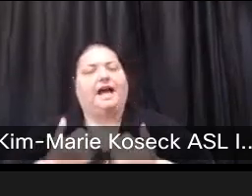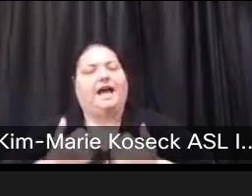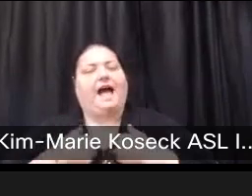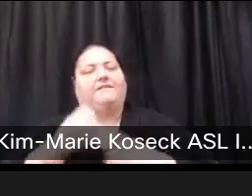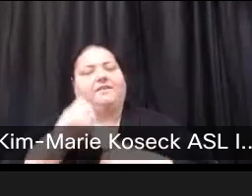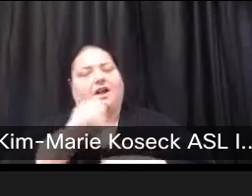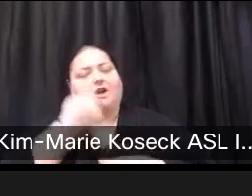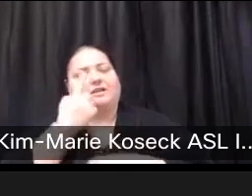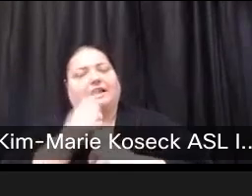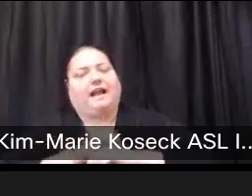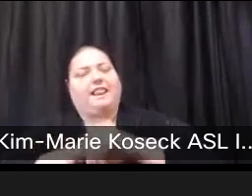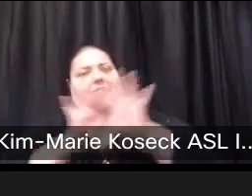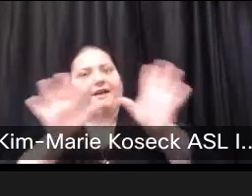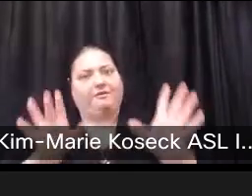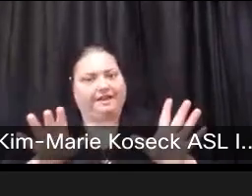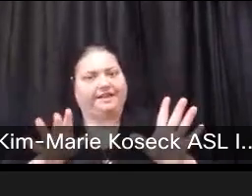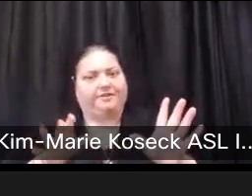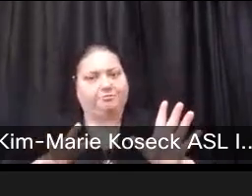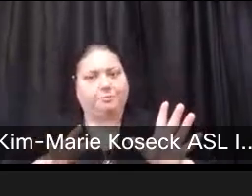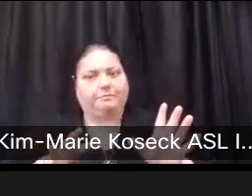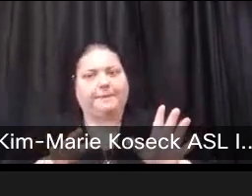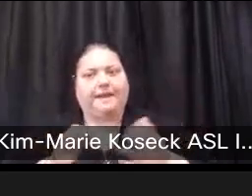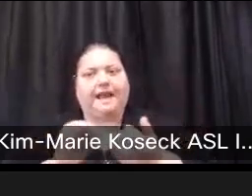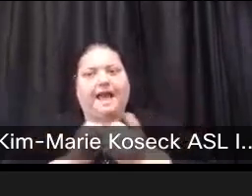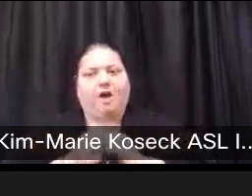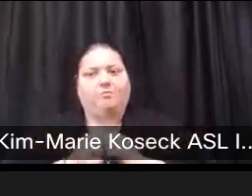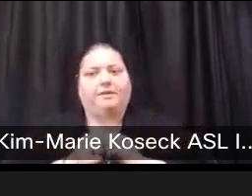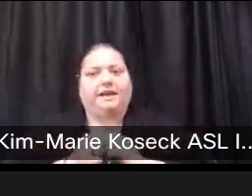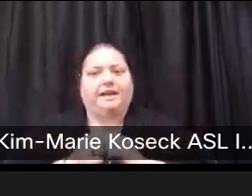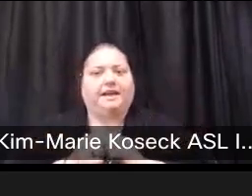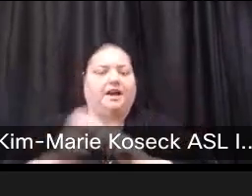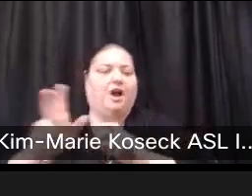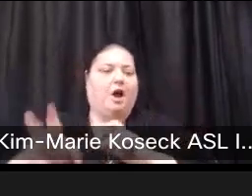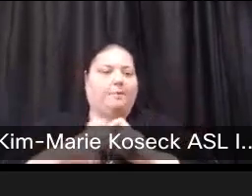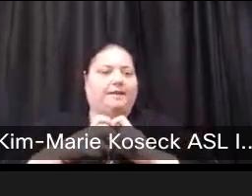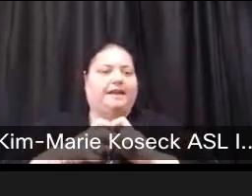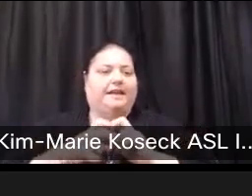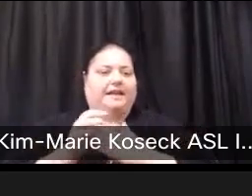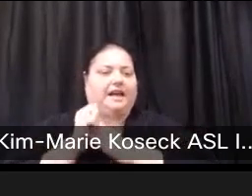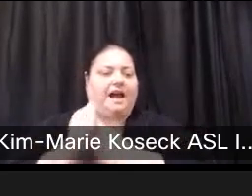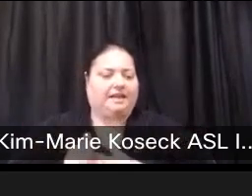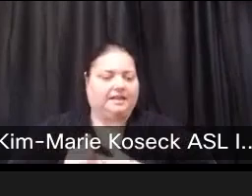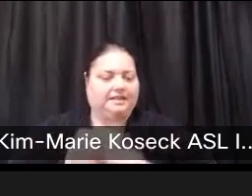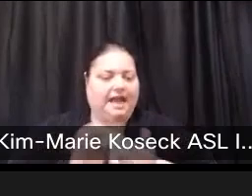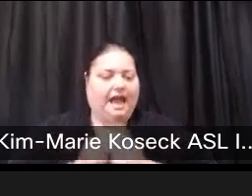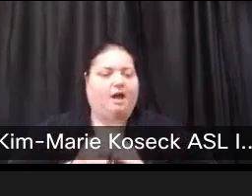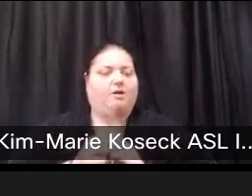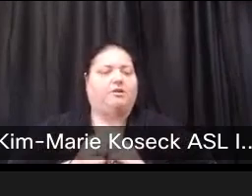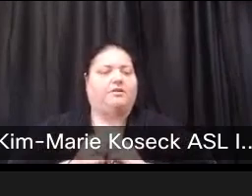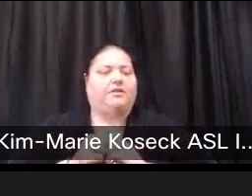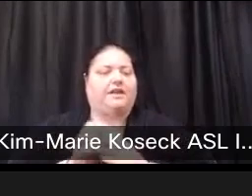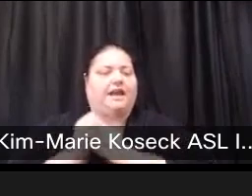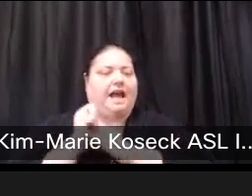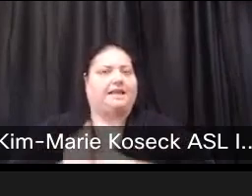of clarity and how will it be updated in guidance, and how will that guidance be communicated to the